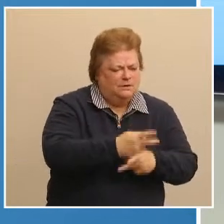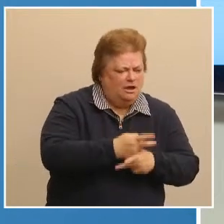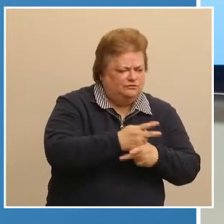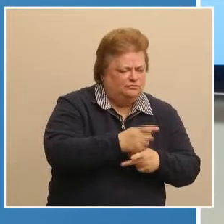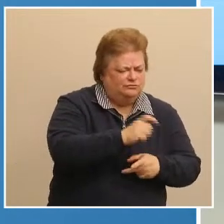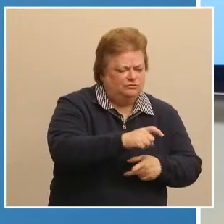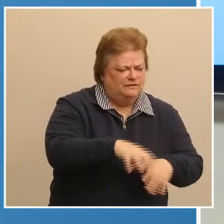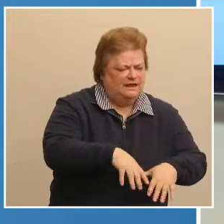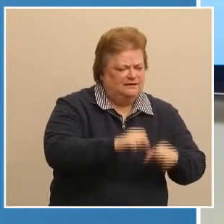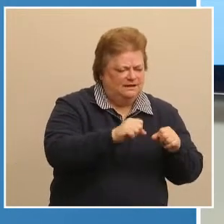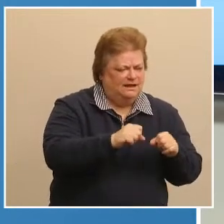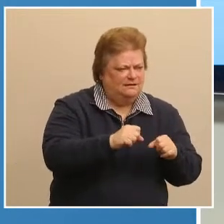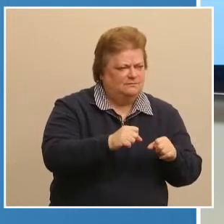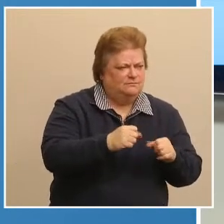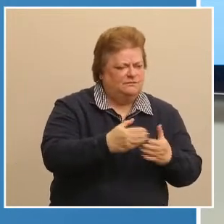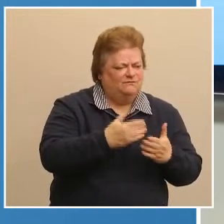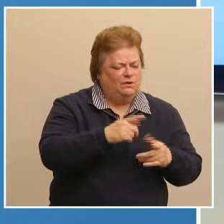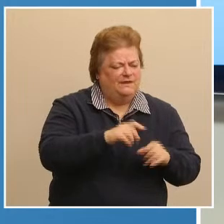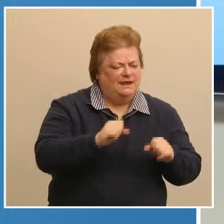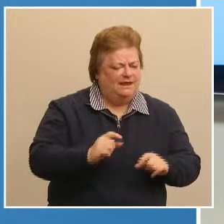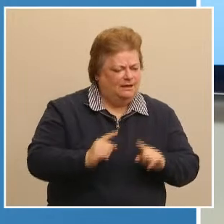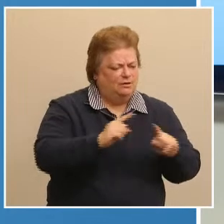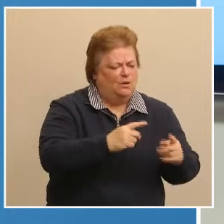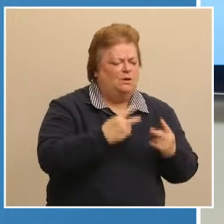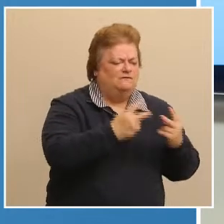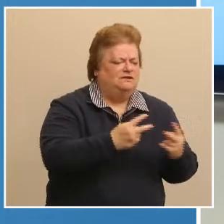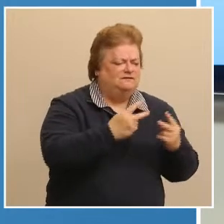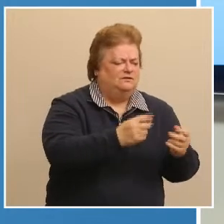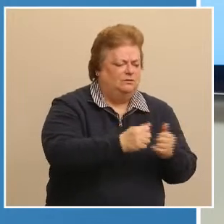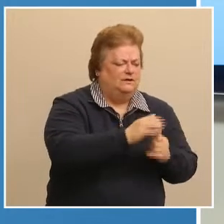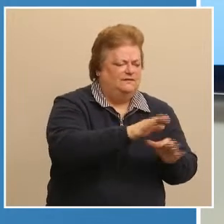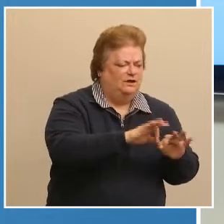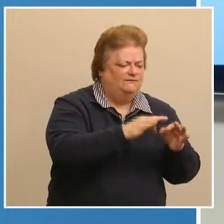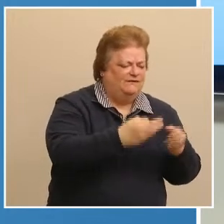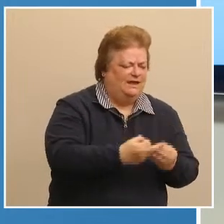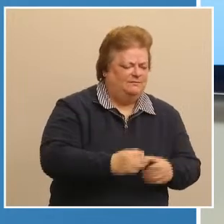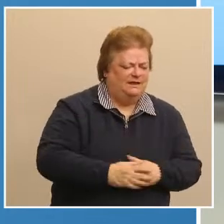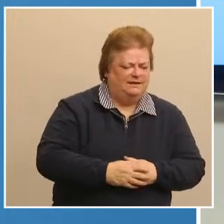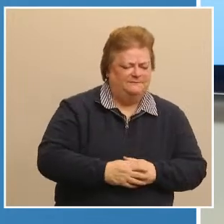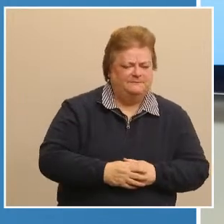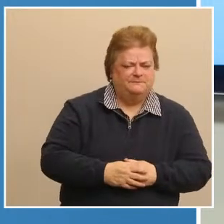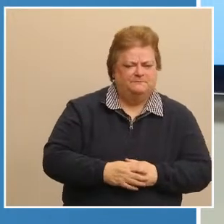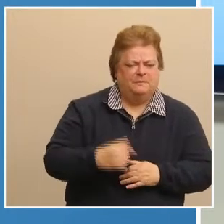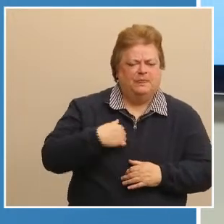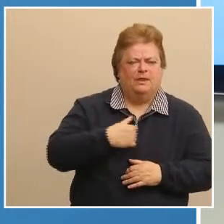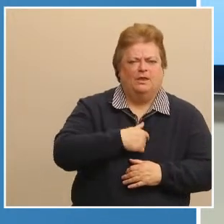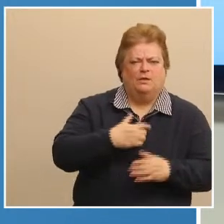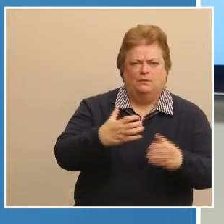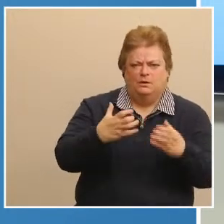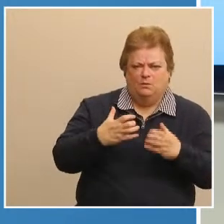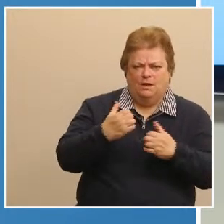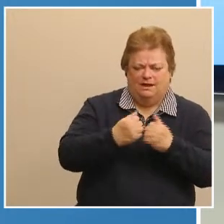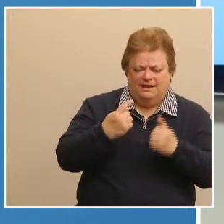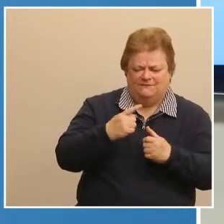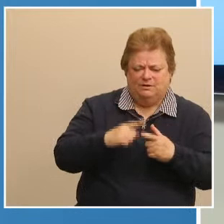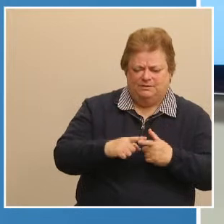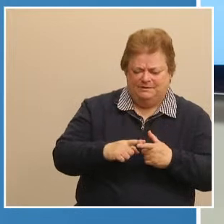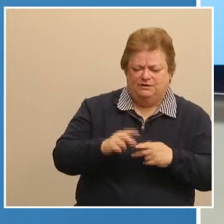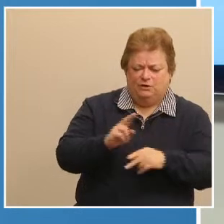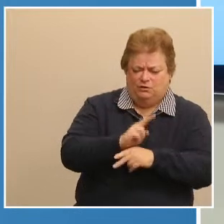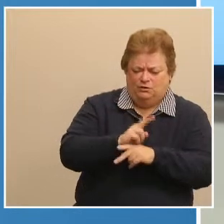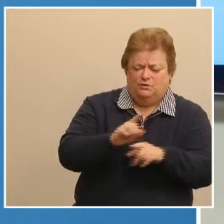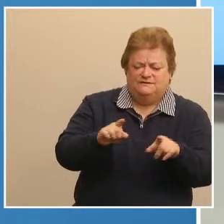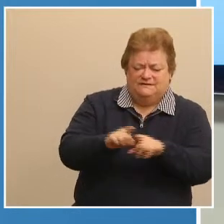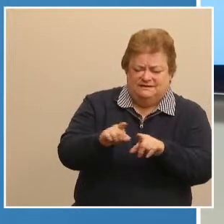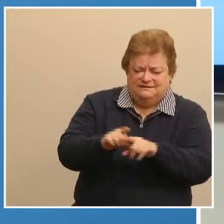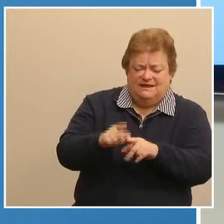know, went months without seeing family to keep themselves safe? Well, we said we want everybody to continue to use the same